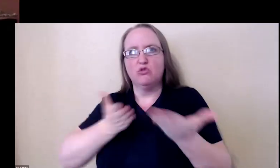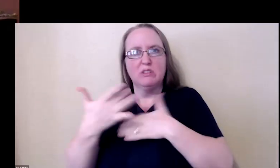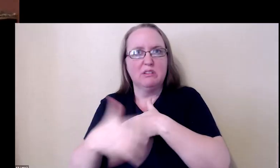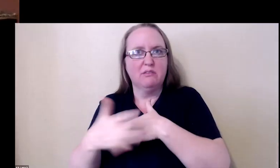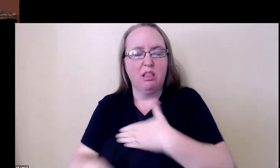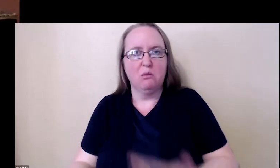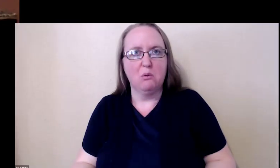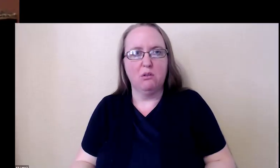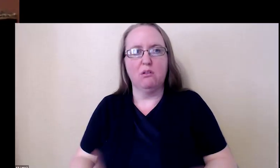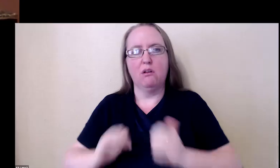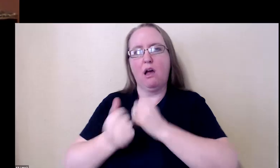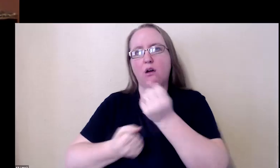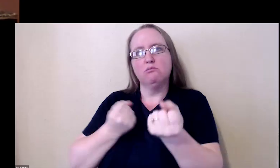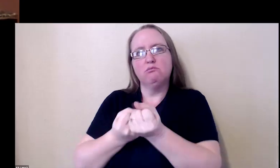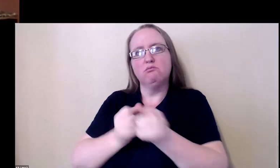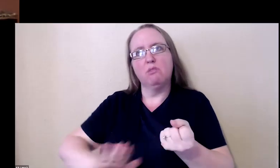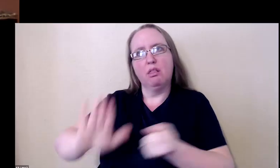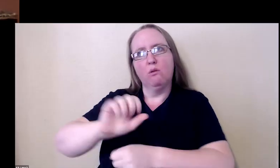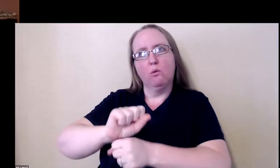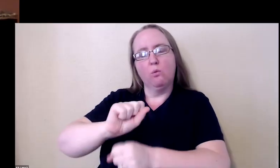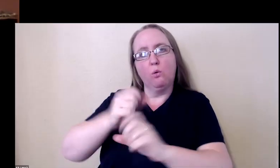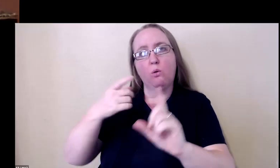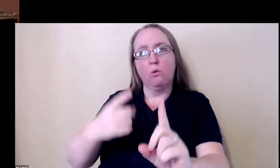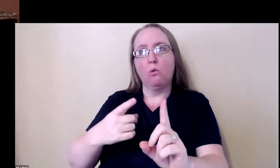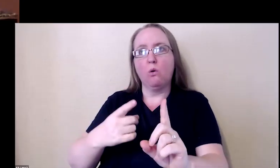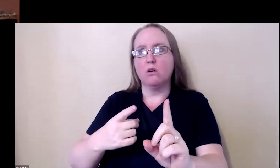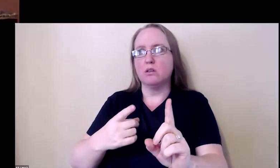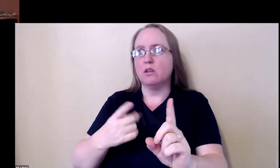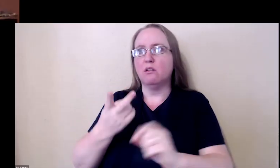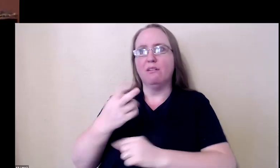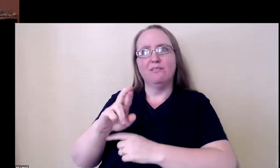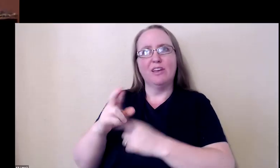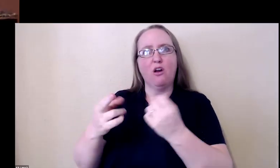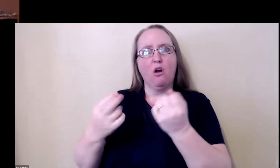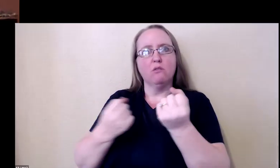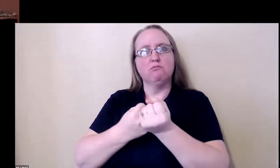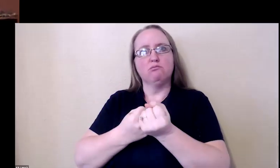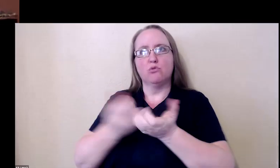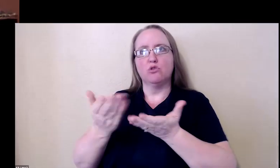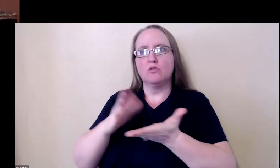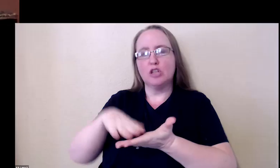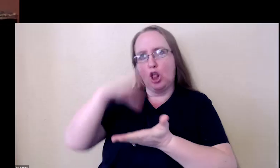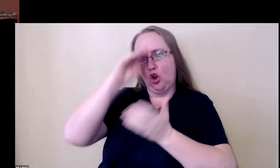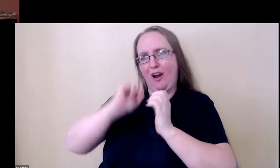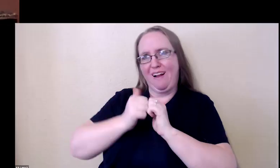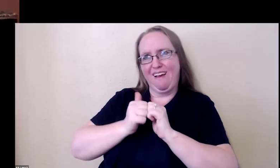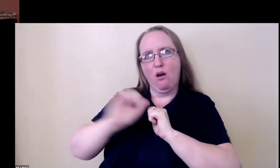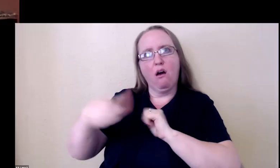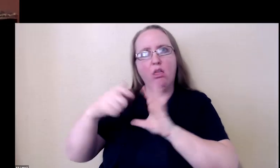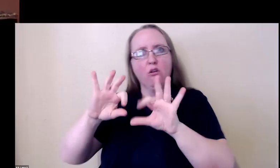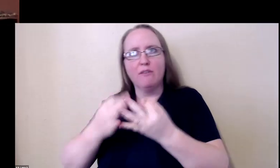support their employment goals. Many shared that they learned about VR-funded services through word of mouth from other families and